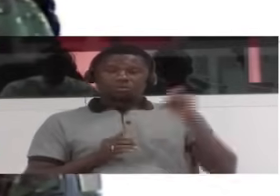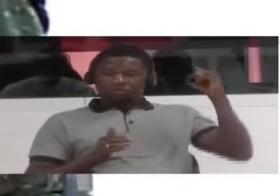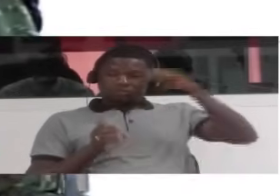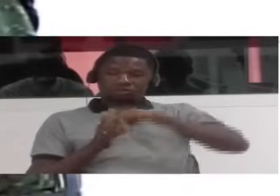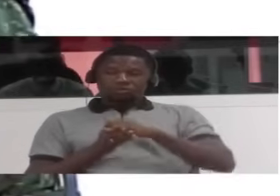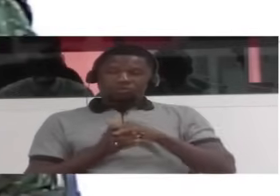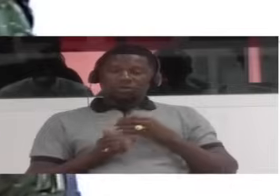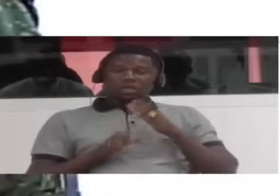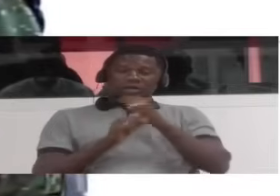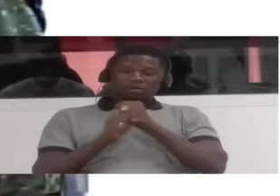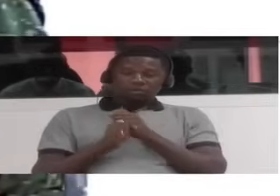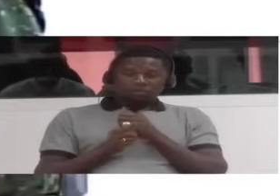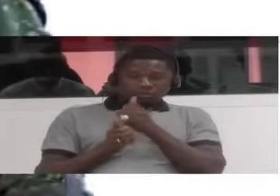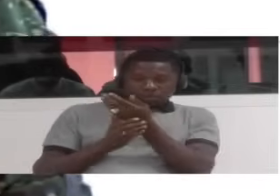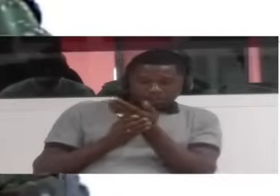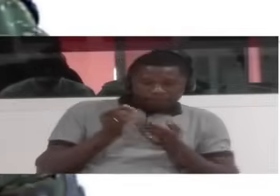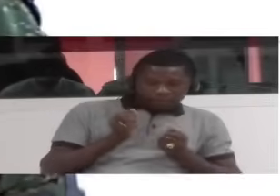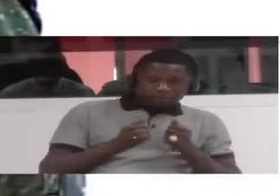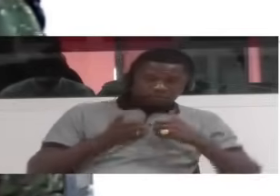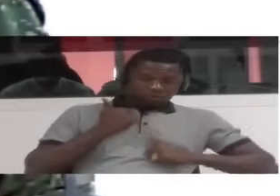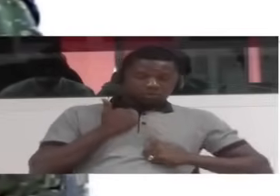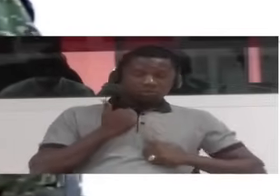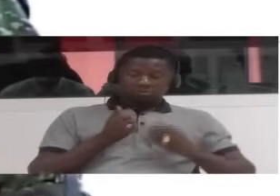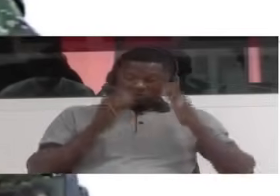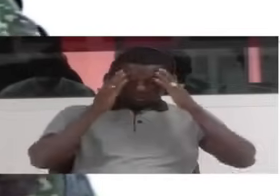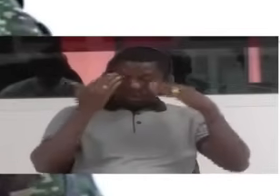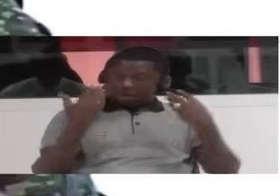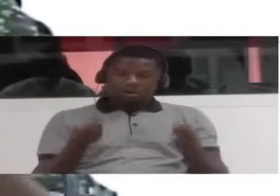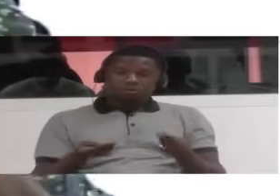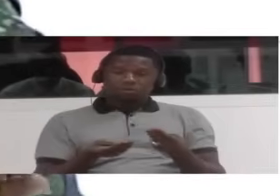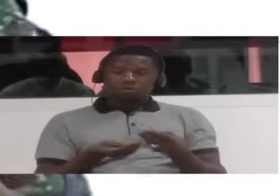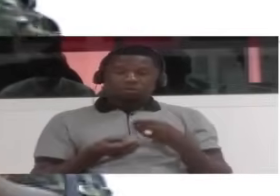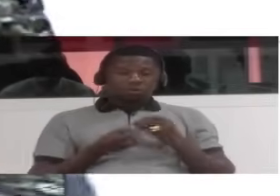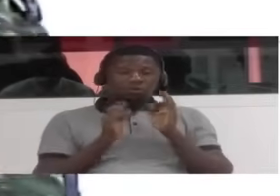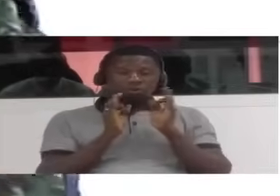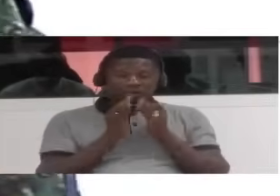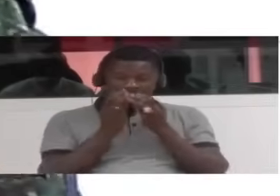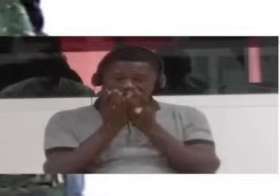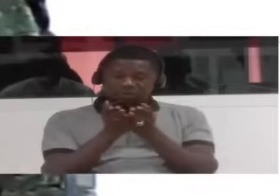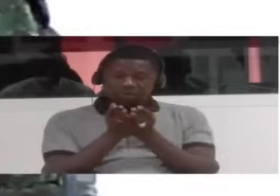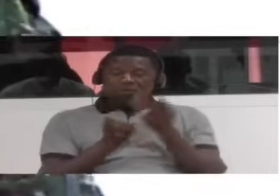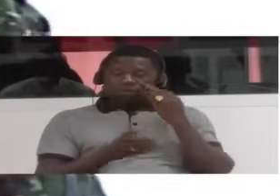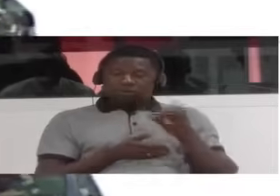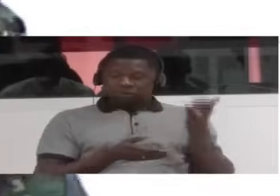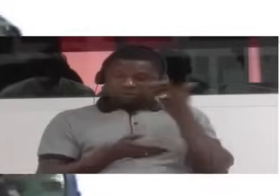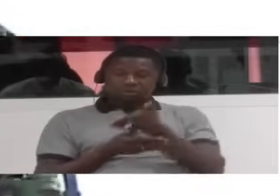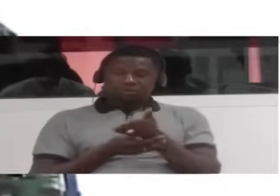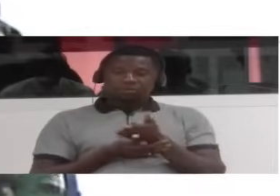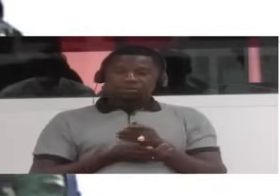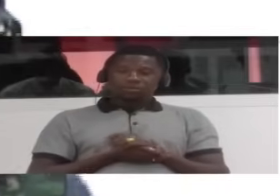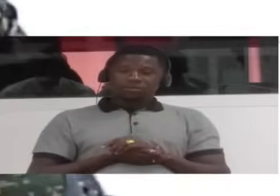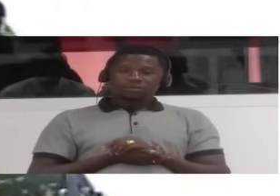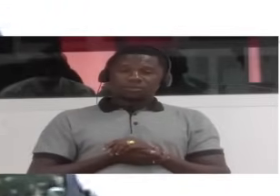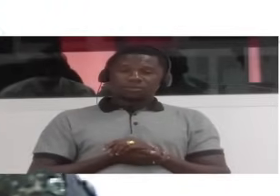manipulate weapons. I don't know how. So according to him, when he went there, he stole